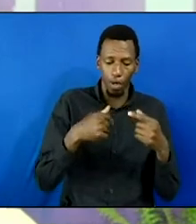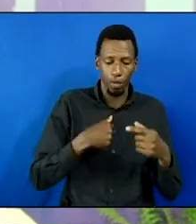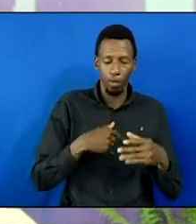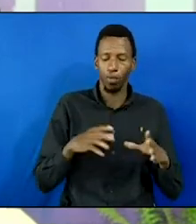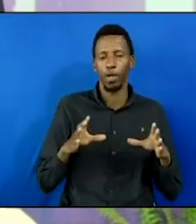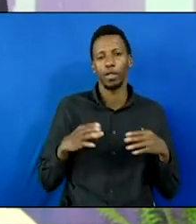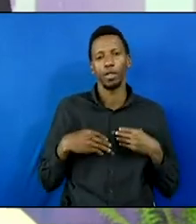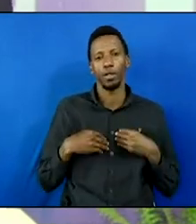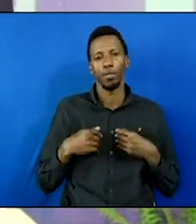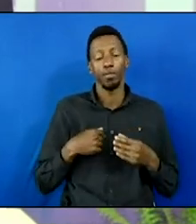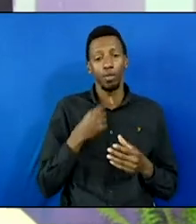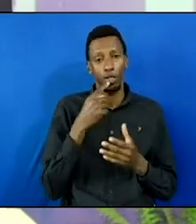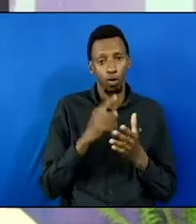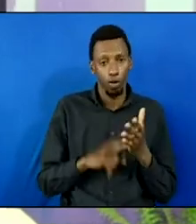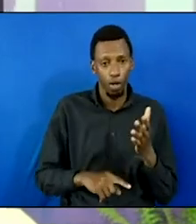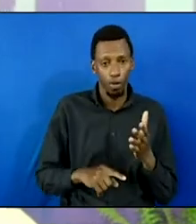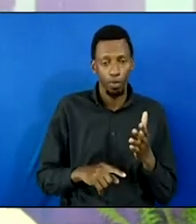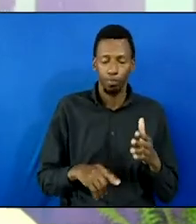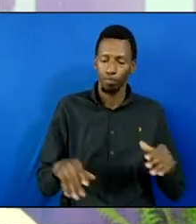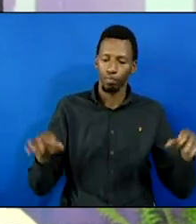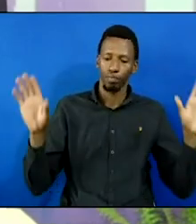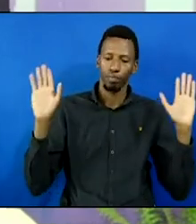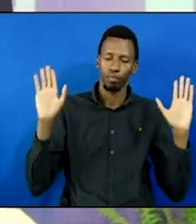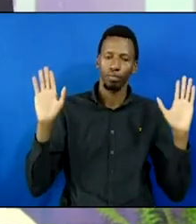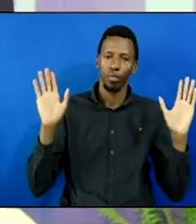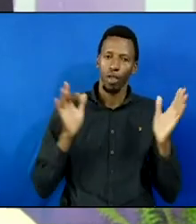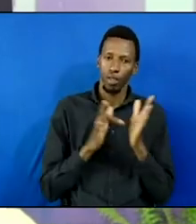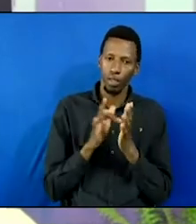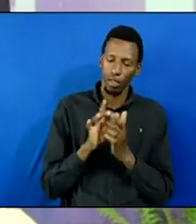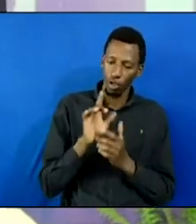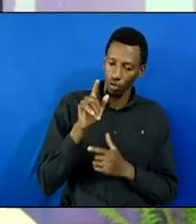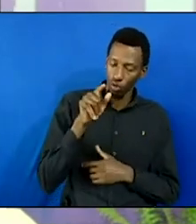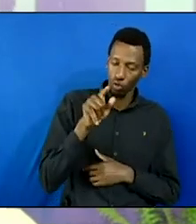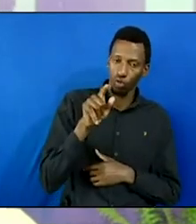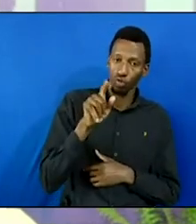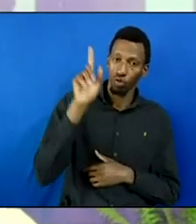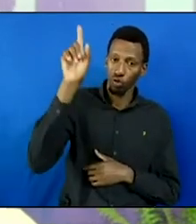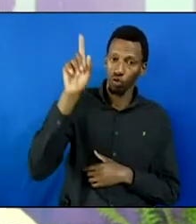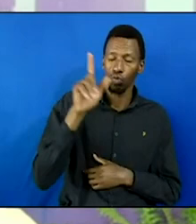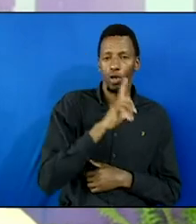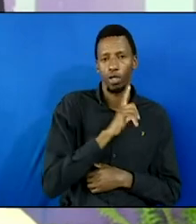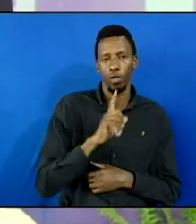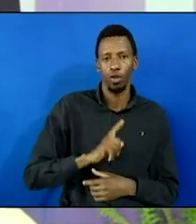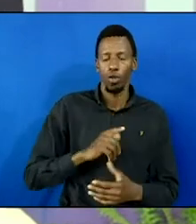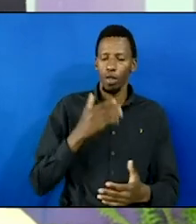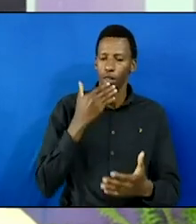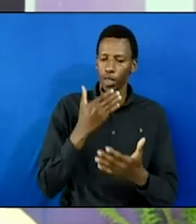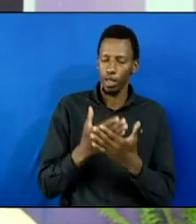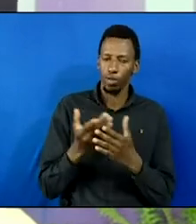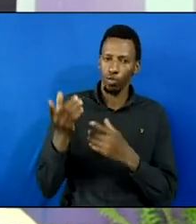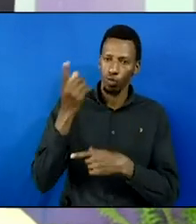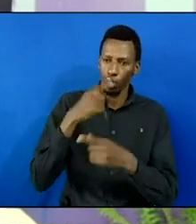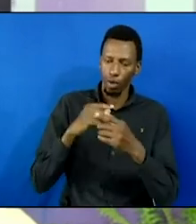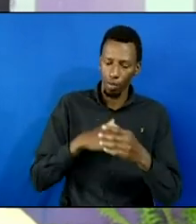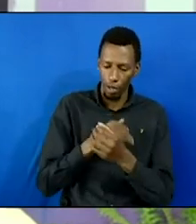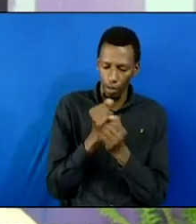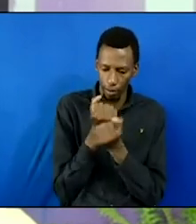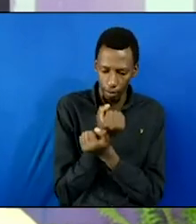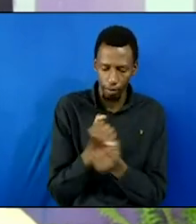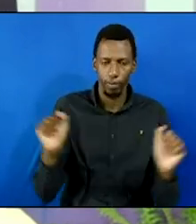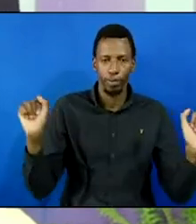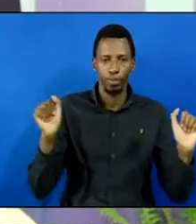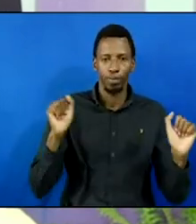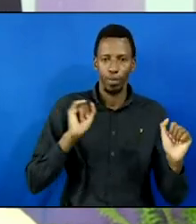the Lord. I surrender to your Lordship. Thank you for coming for my salvation. I give you my